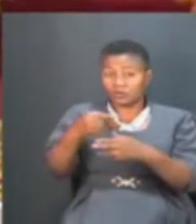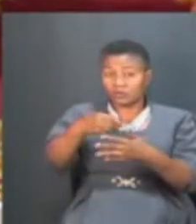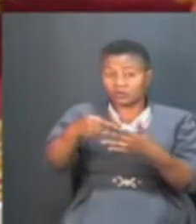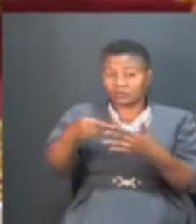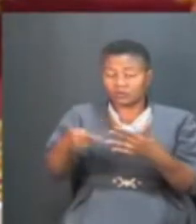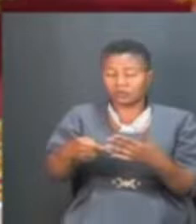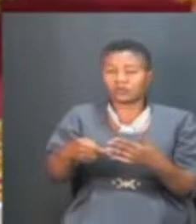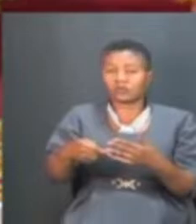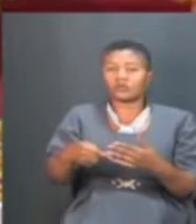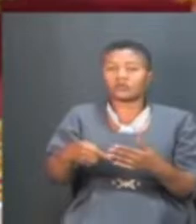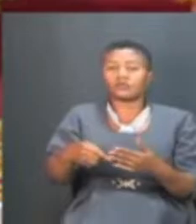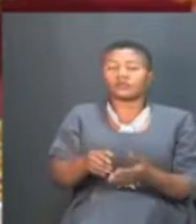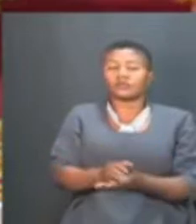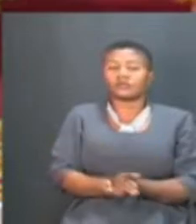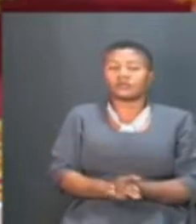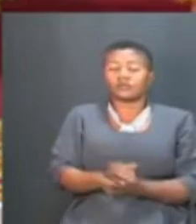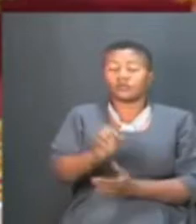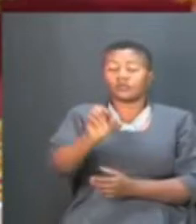report is as follows.